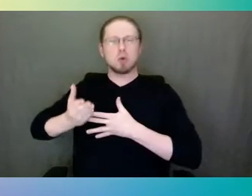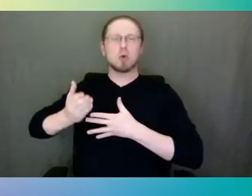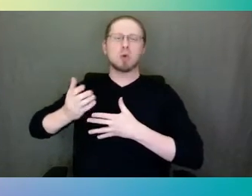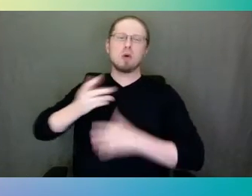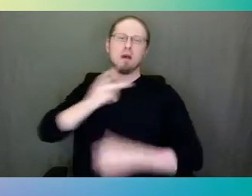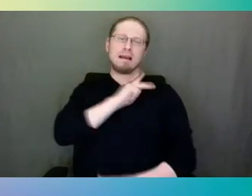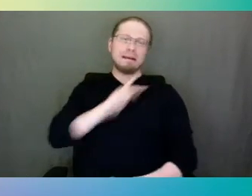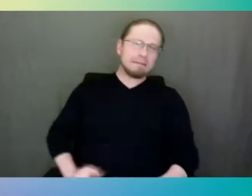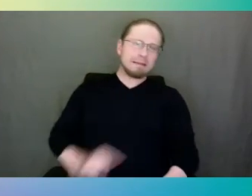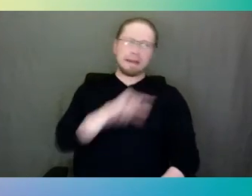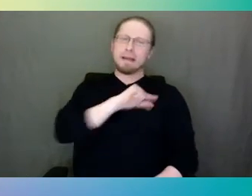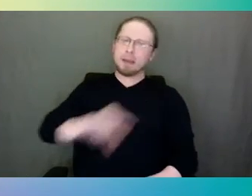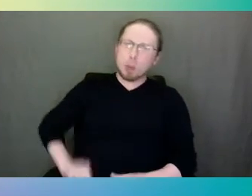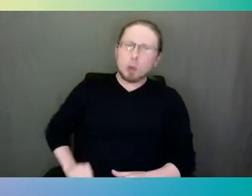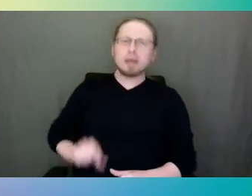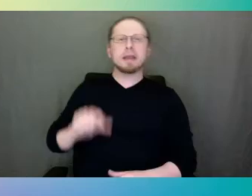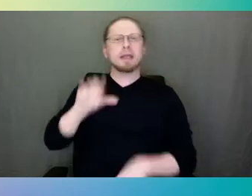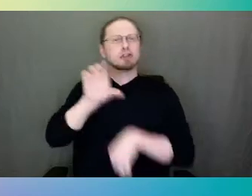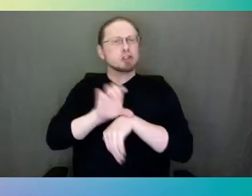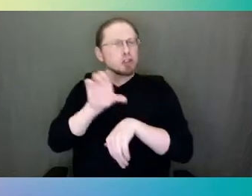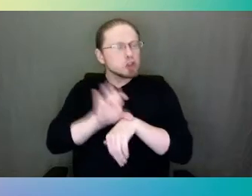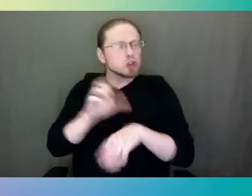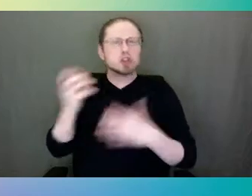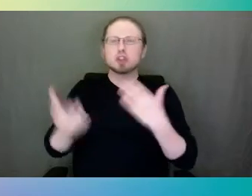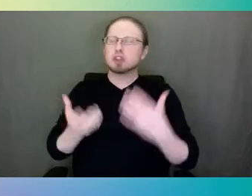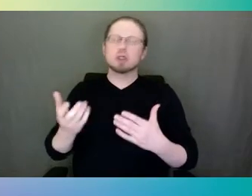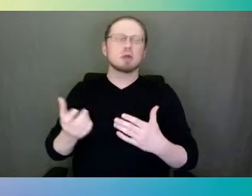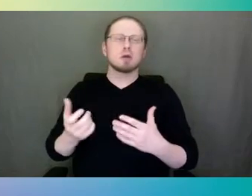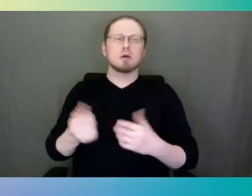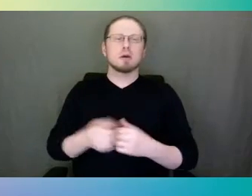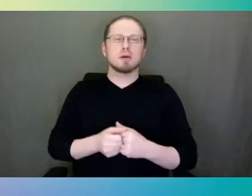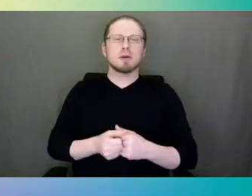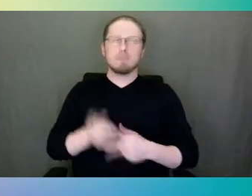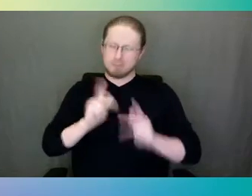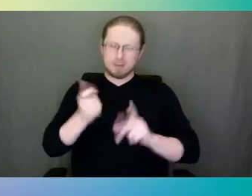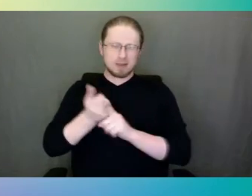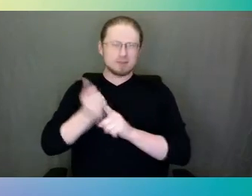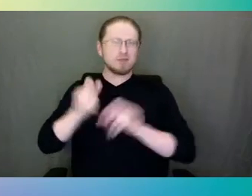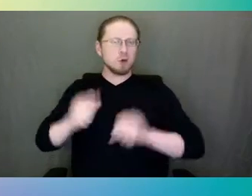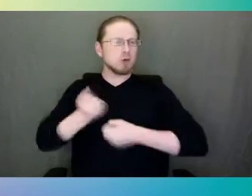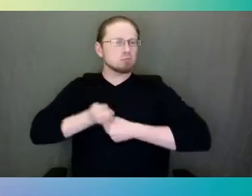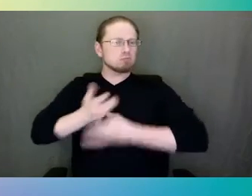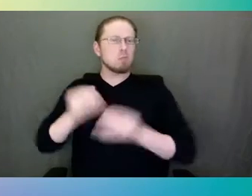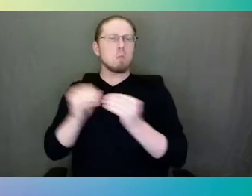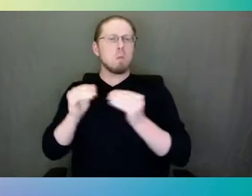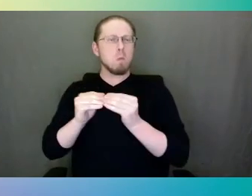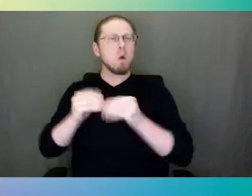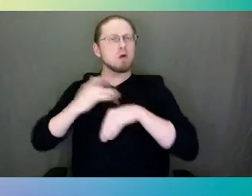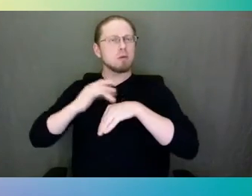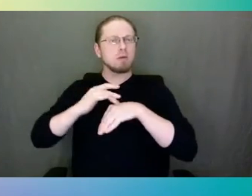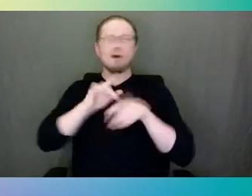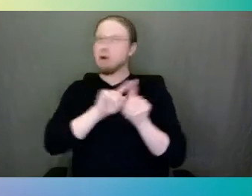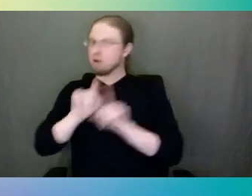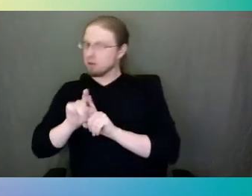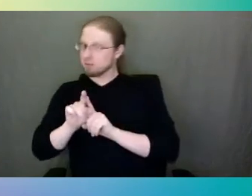able to express themselves a little bit more. And also, importantly, the sodomy laws